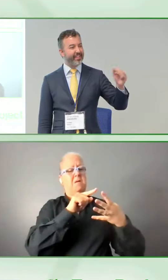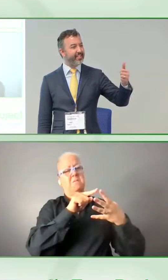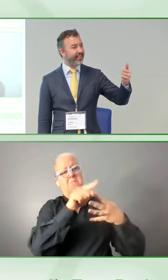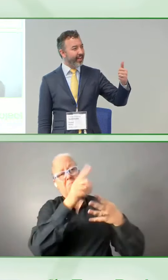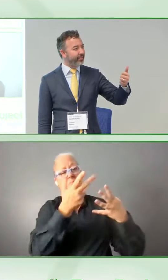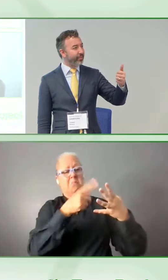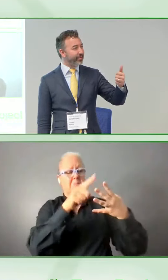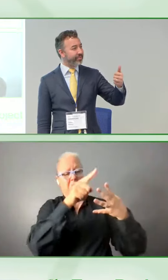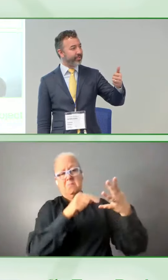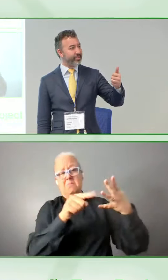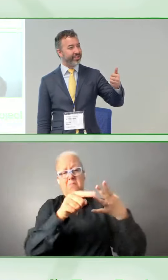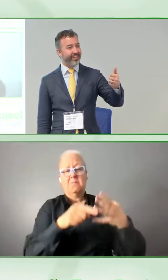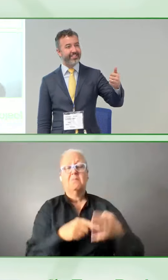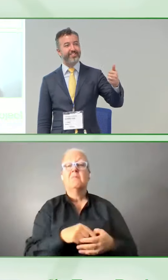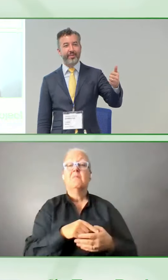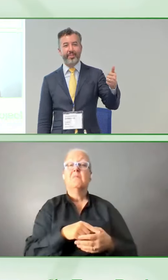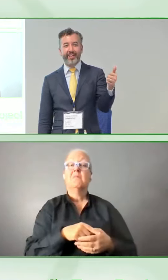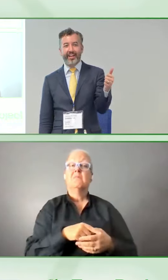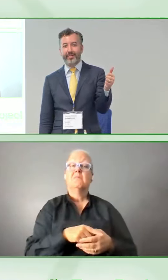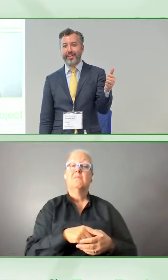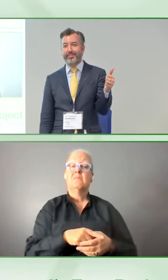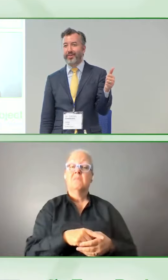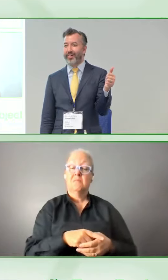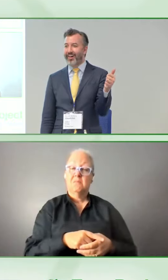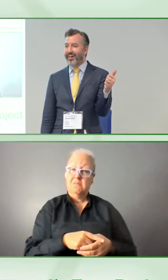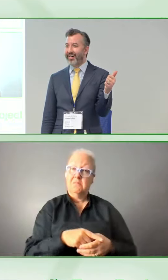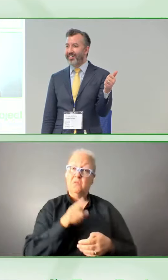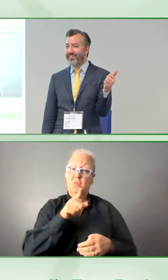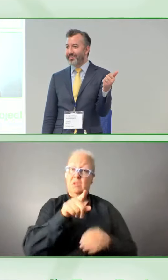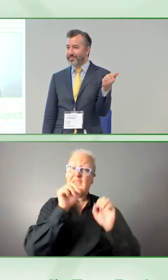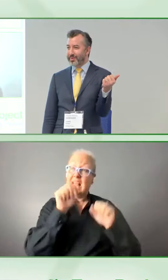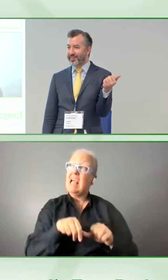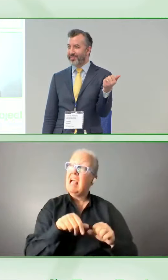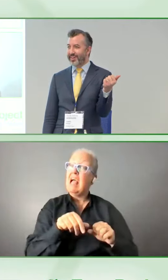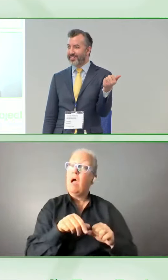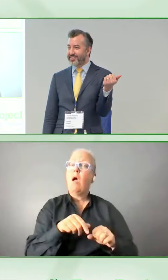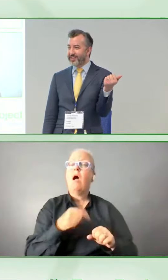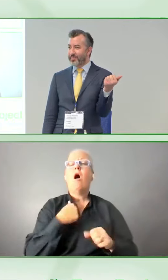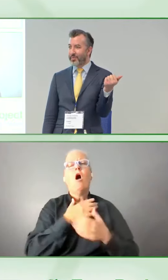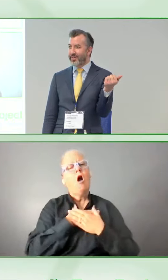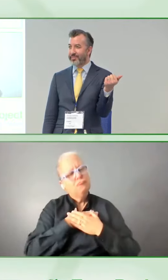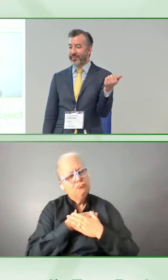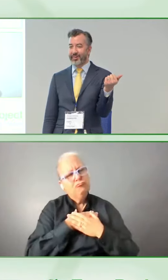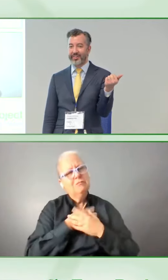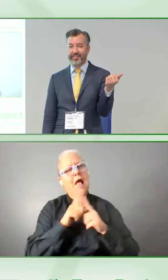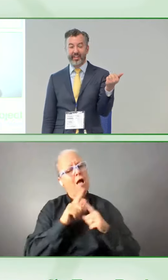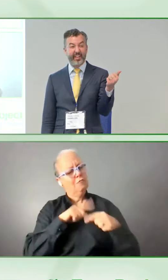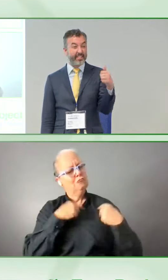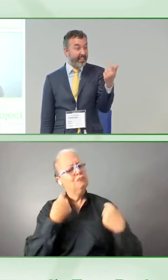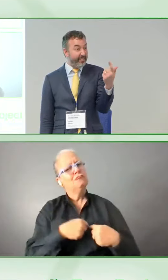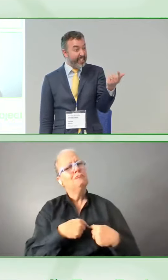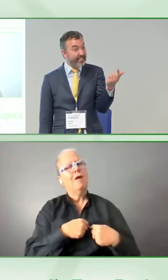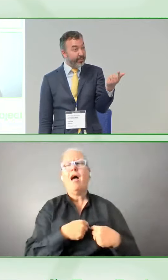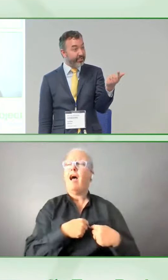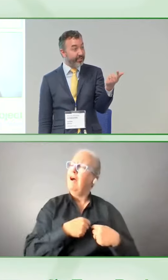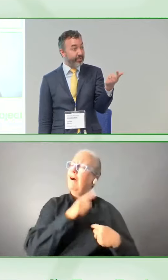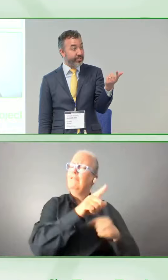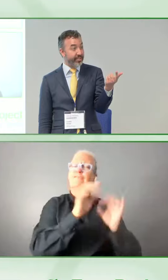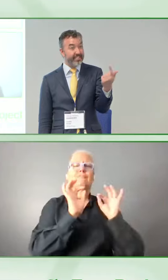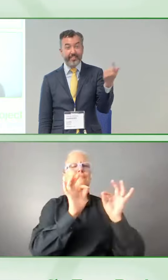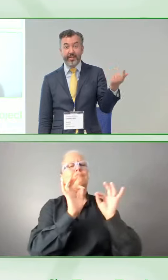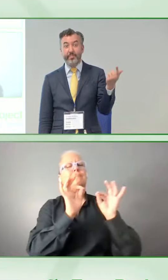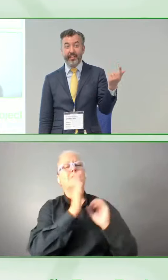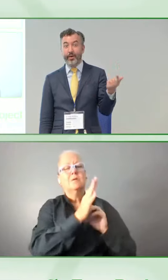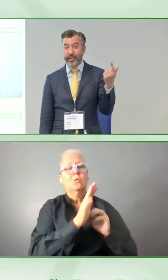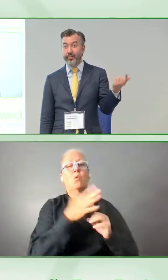with, is it a lovable solution? Is it something that kind of makes you go, aw, this is perfect, this is going to be wonderful? Is it a feasible